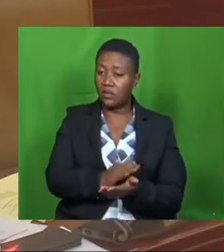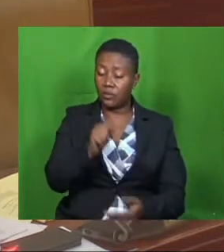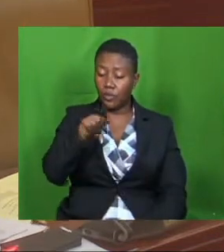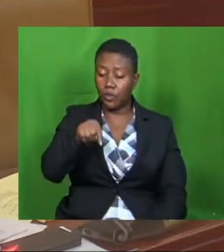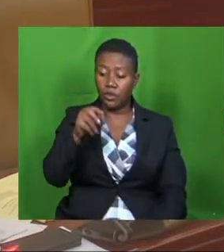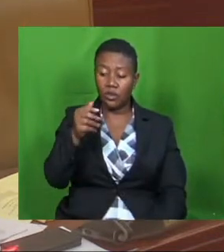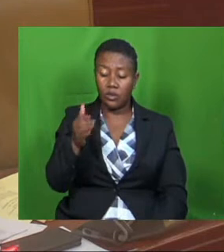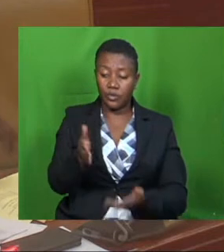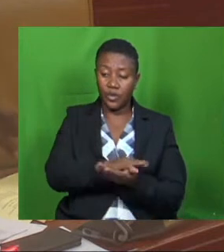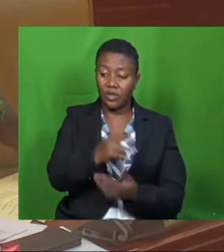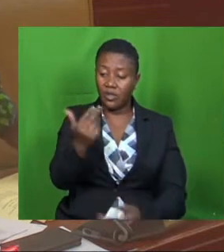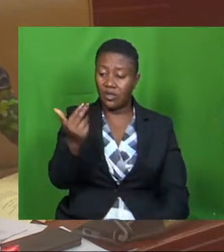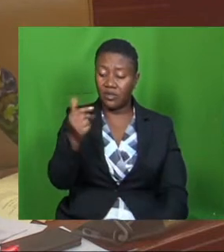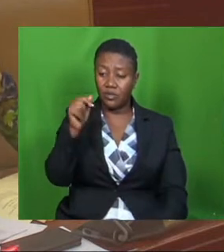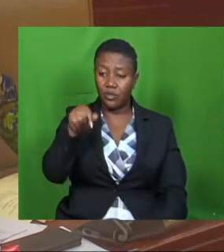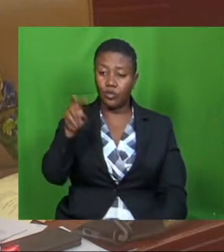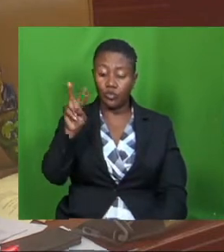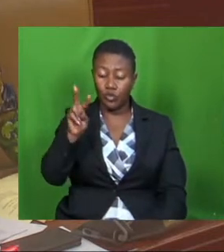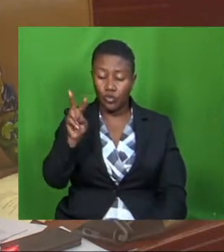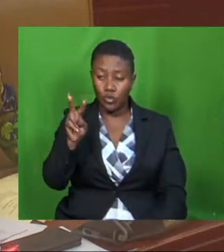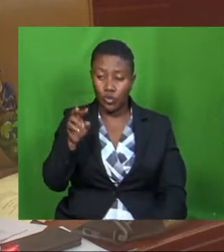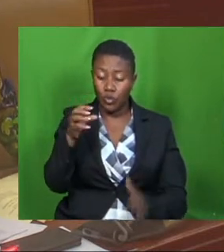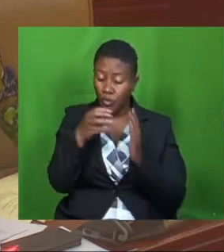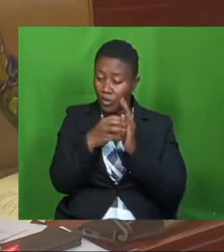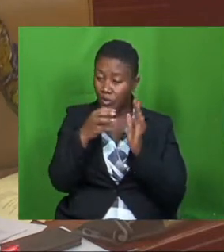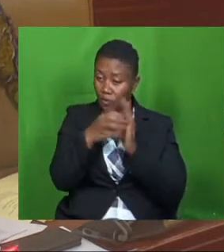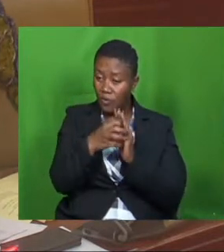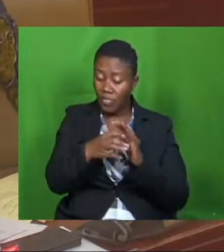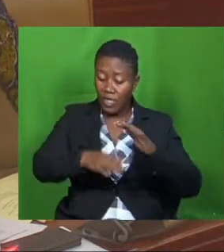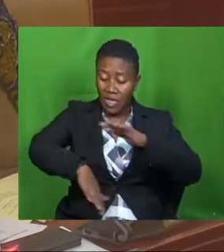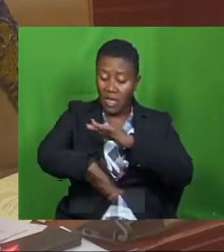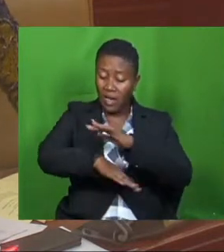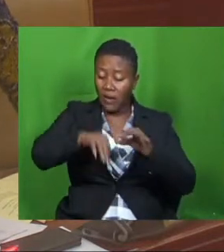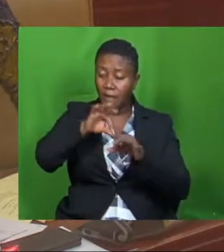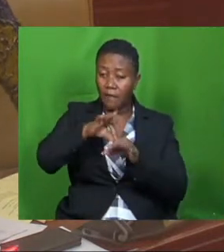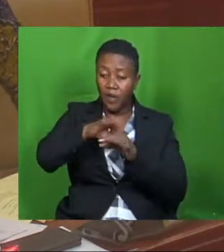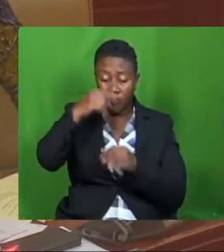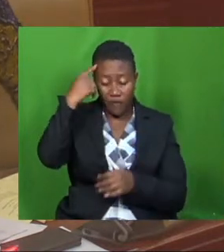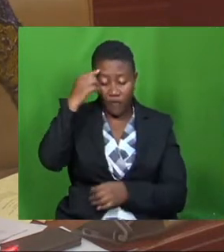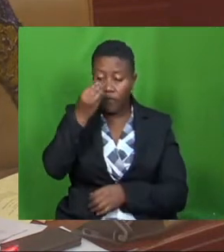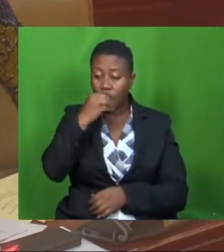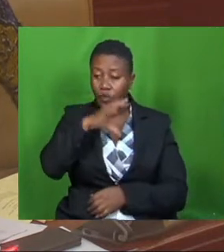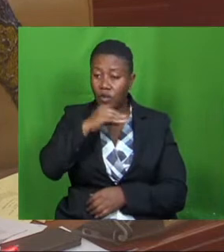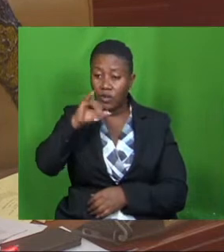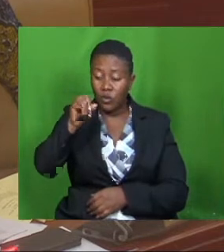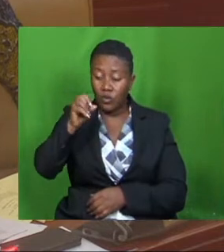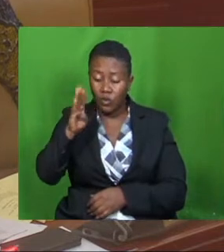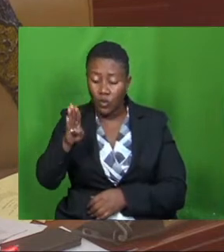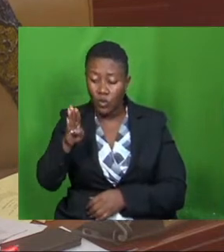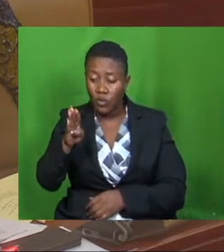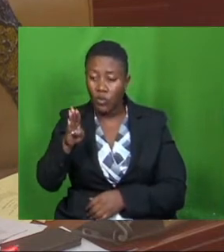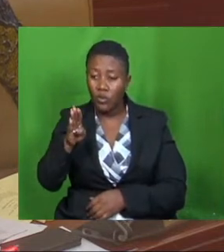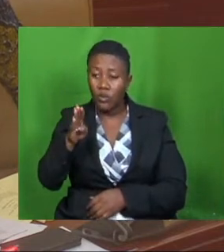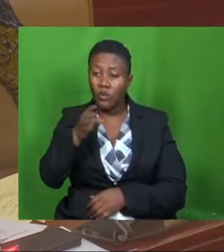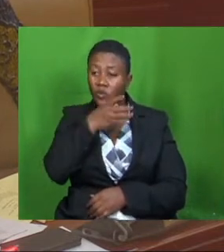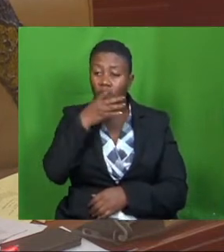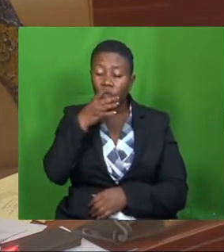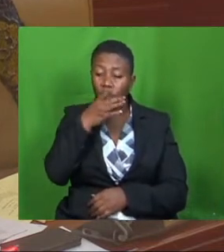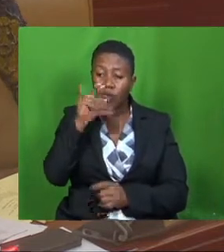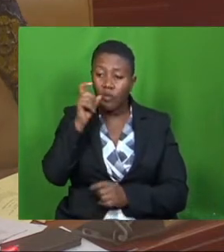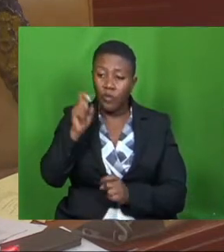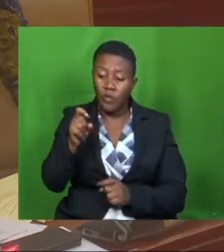than half of the work that was done. So when the Director of Health Services went to commission it, she was